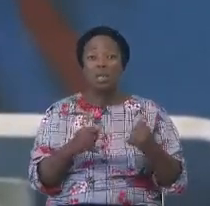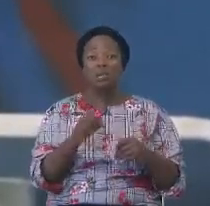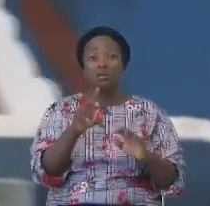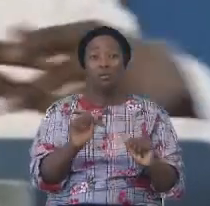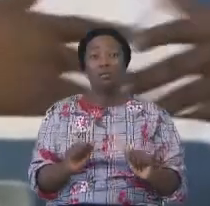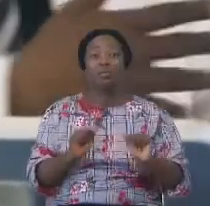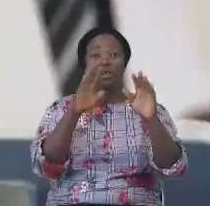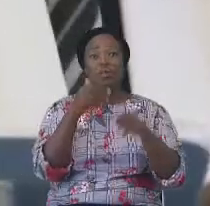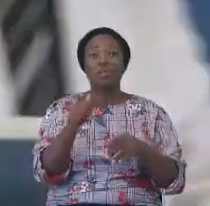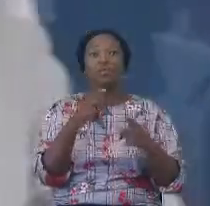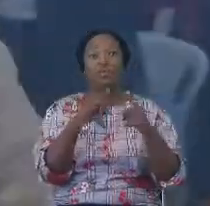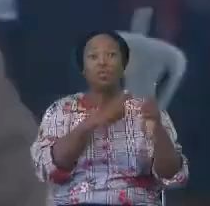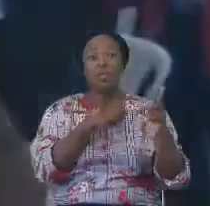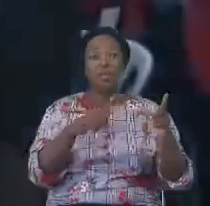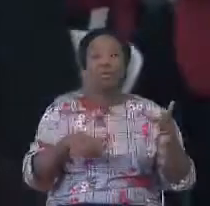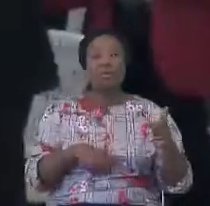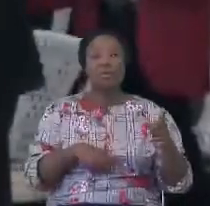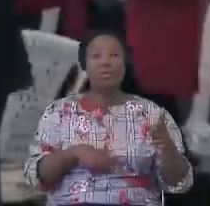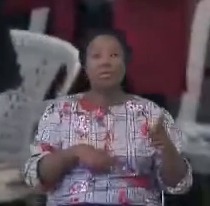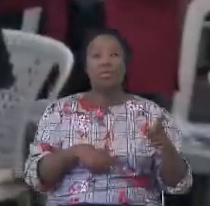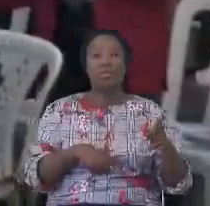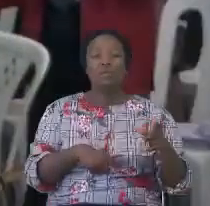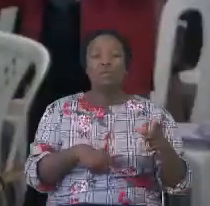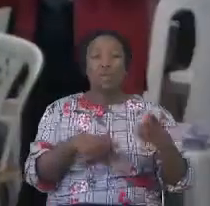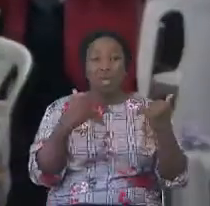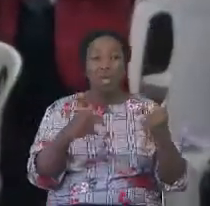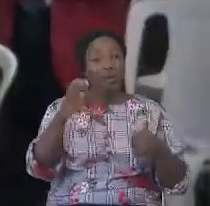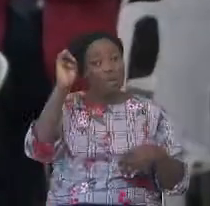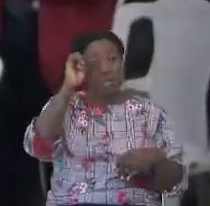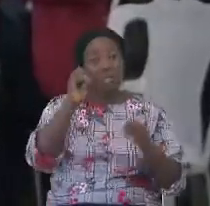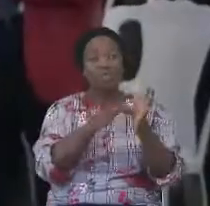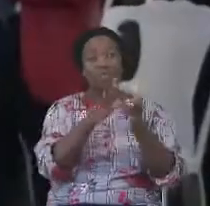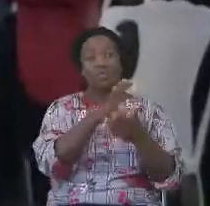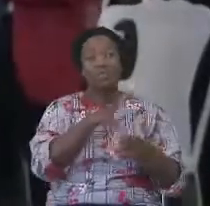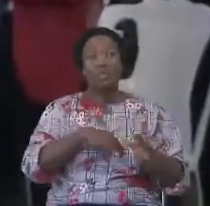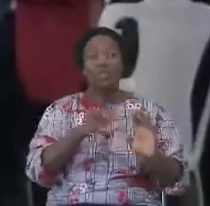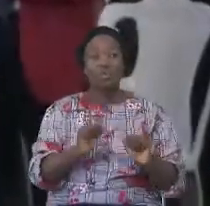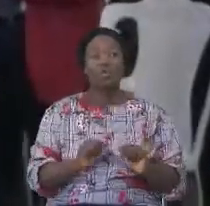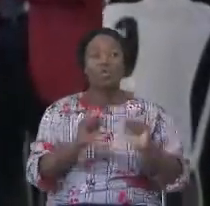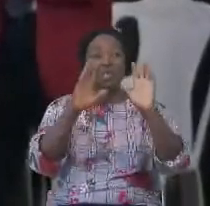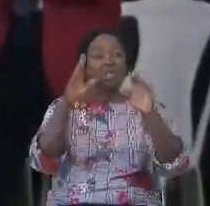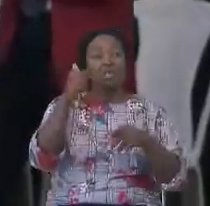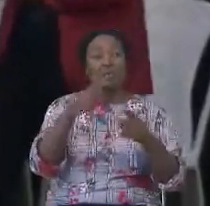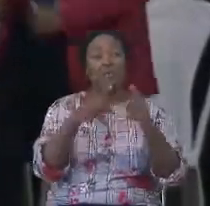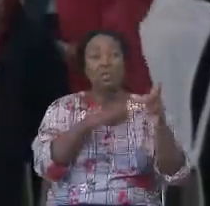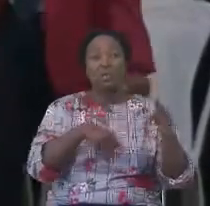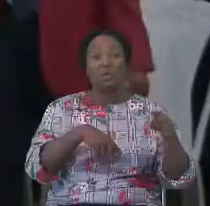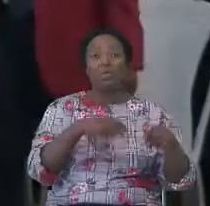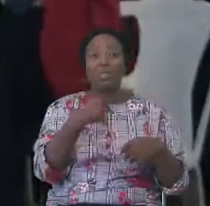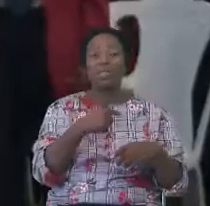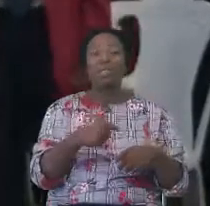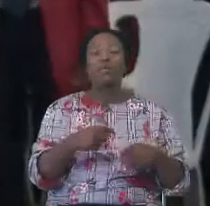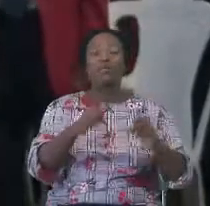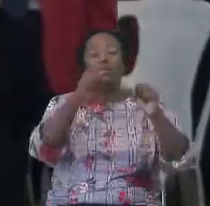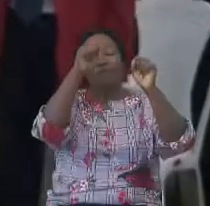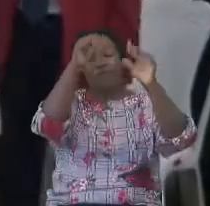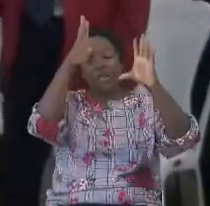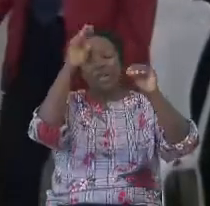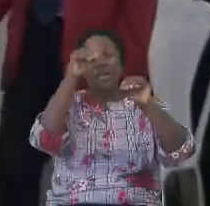And now he submitted himself unto the Lord. Father, into your